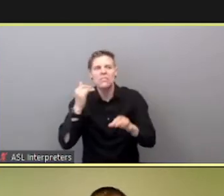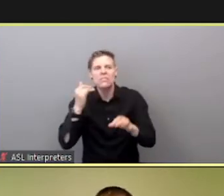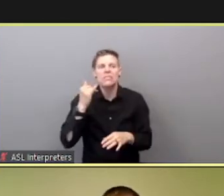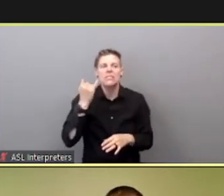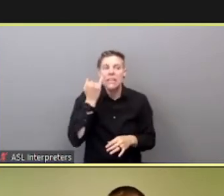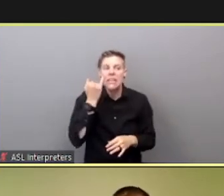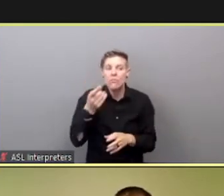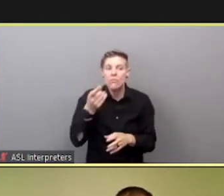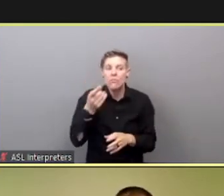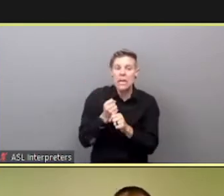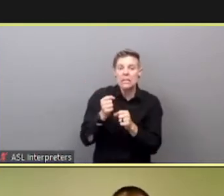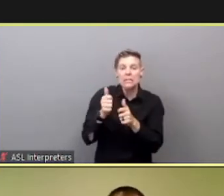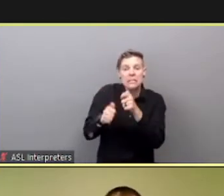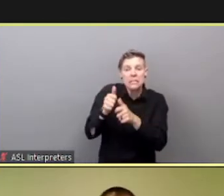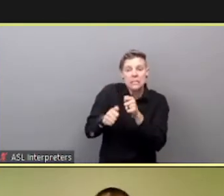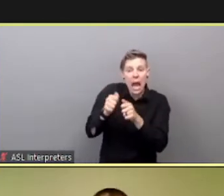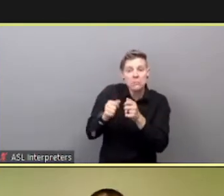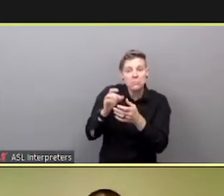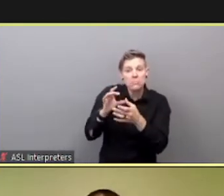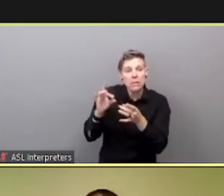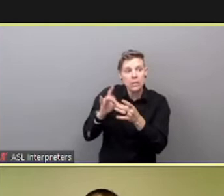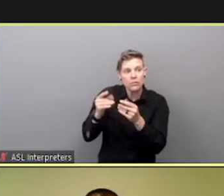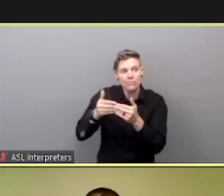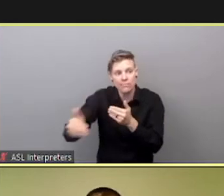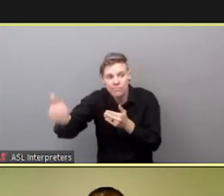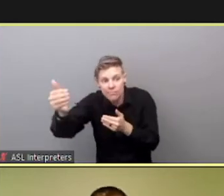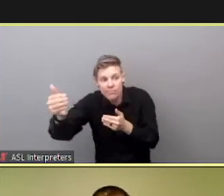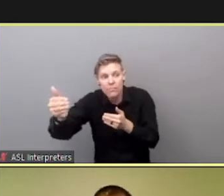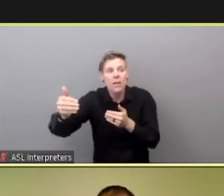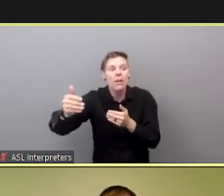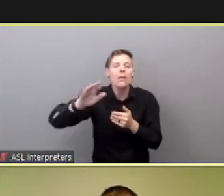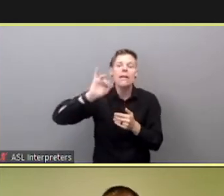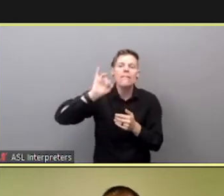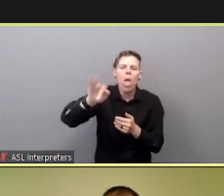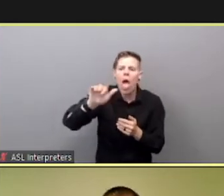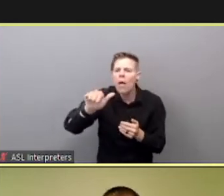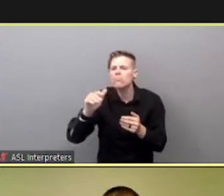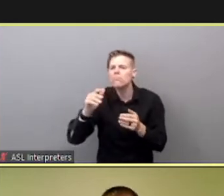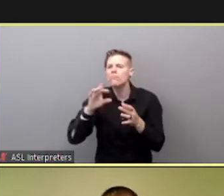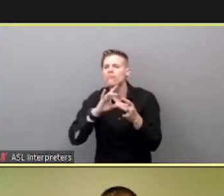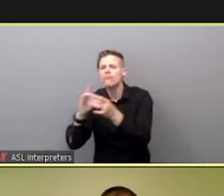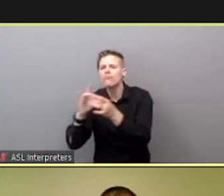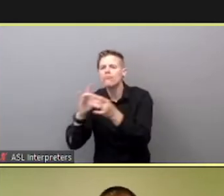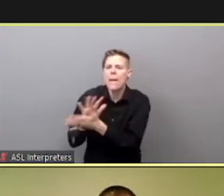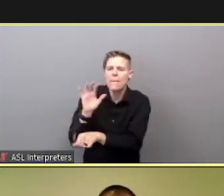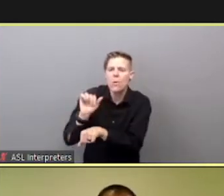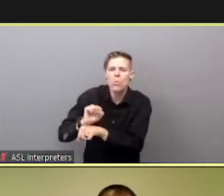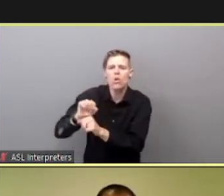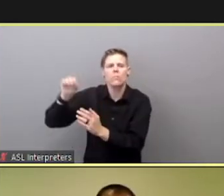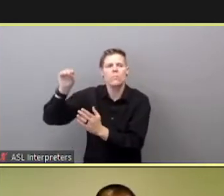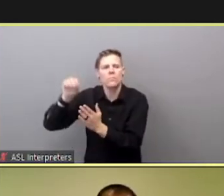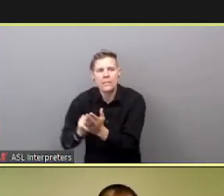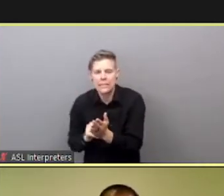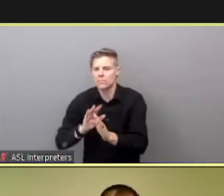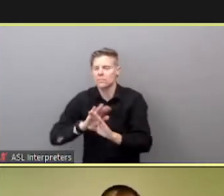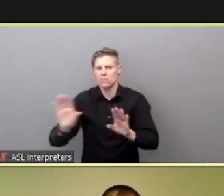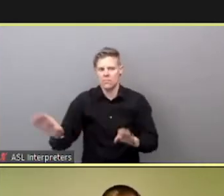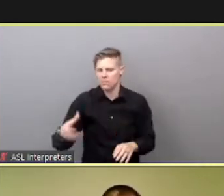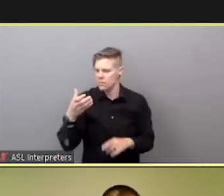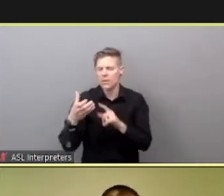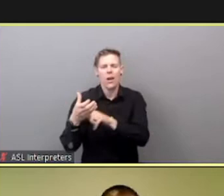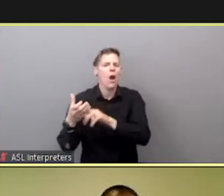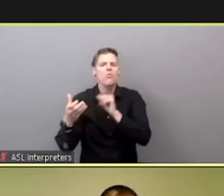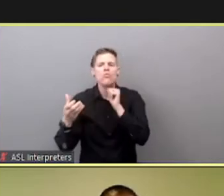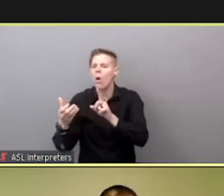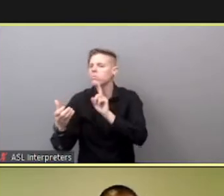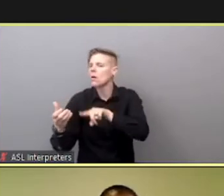there's information they need for your claim, don't be alarmed. Please don't click on any of the links that text message might provide for